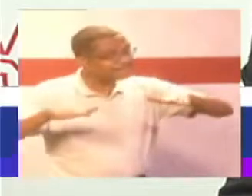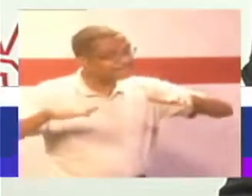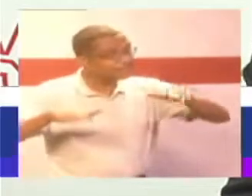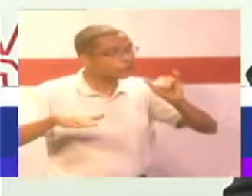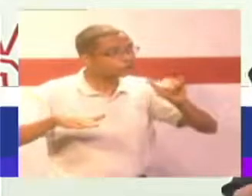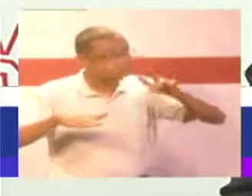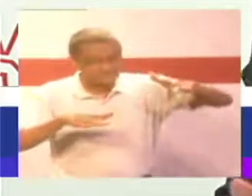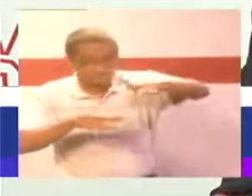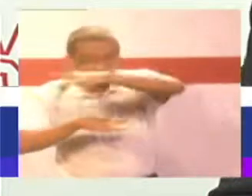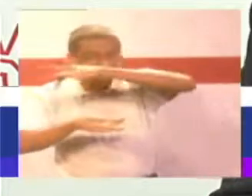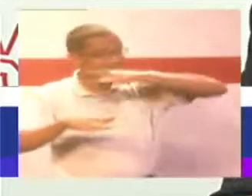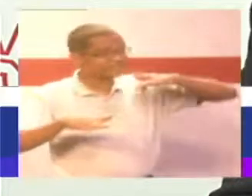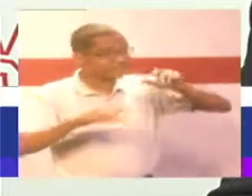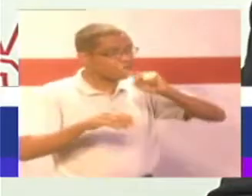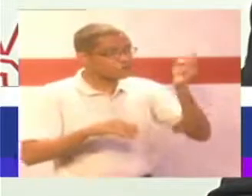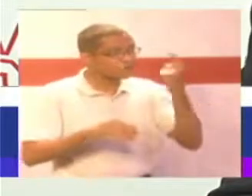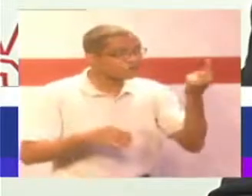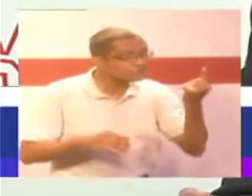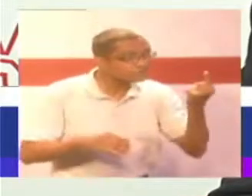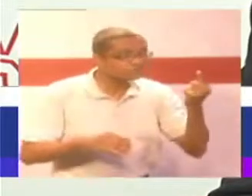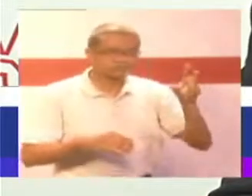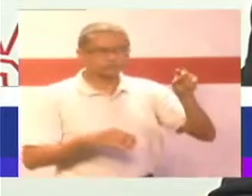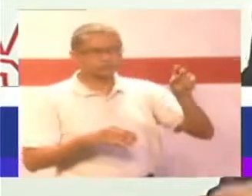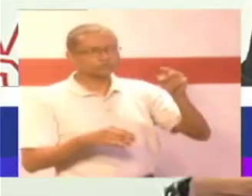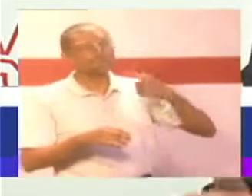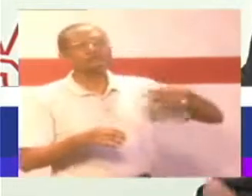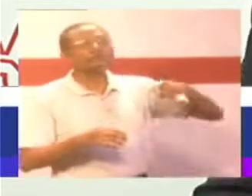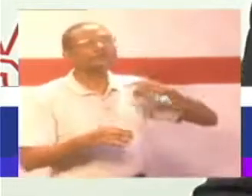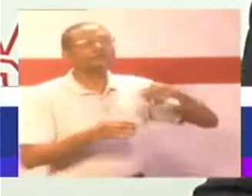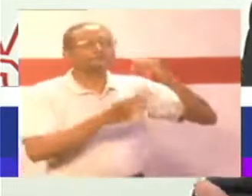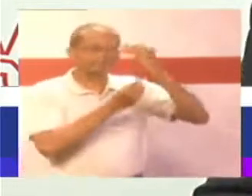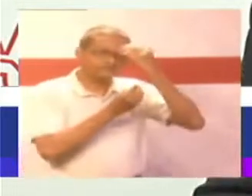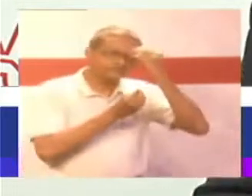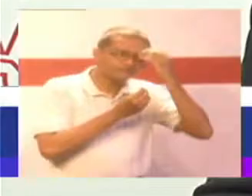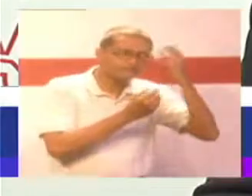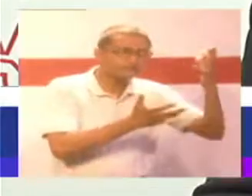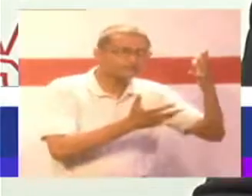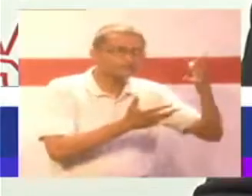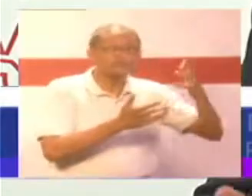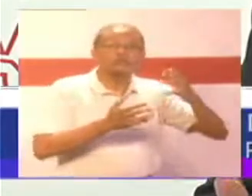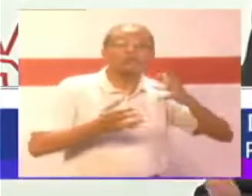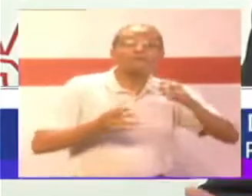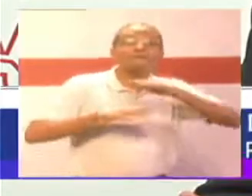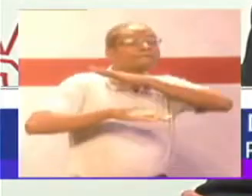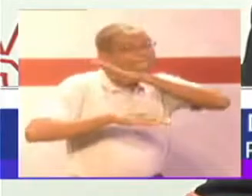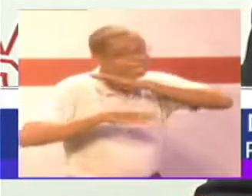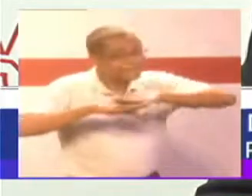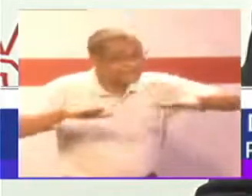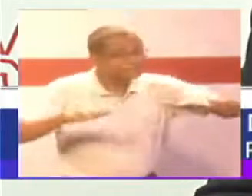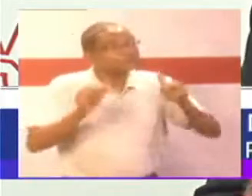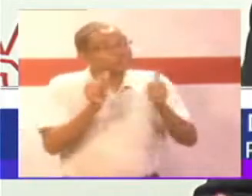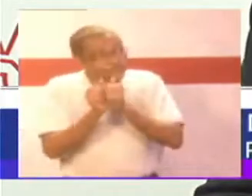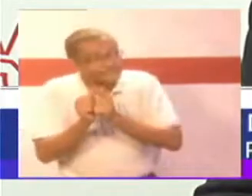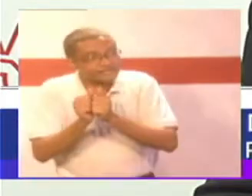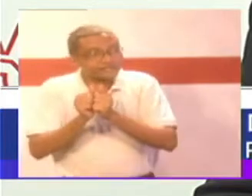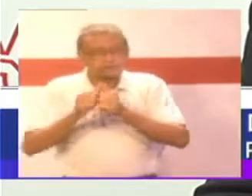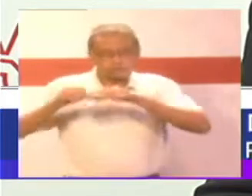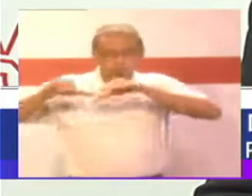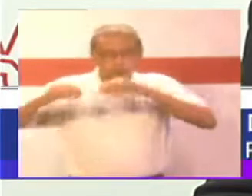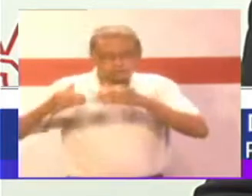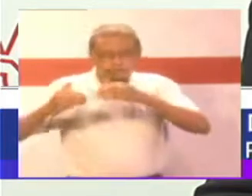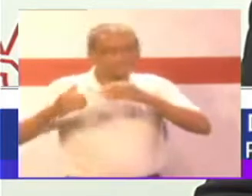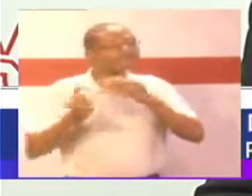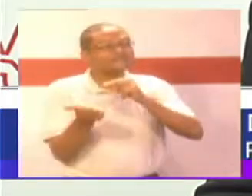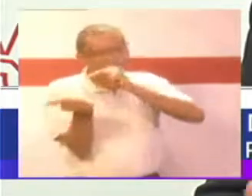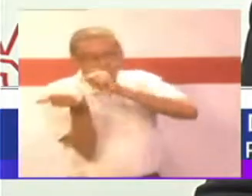hospital. We are also referring to the level of nursing care and physician care, the specialists that are